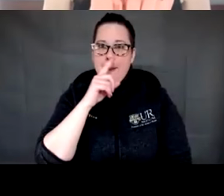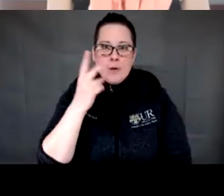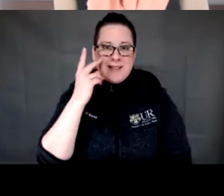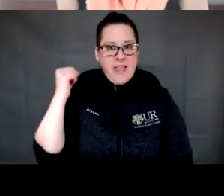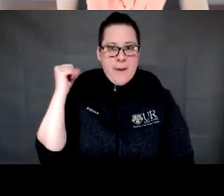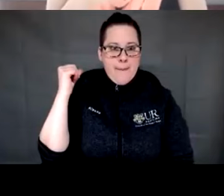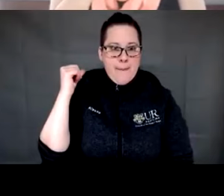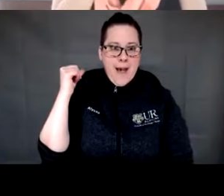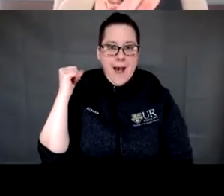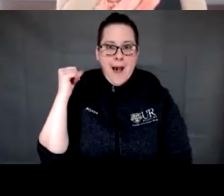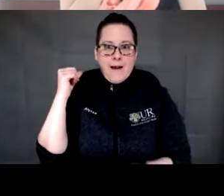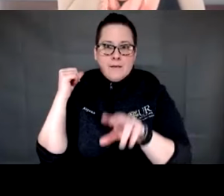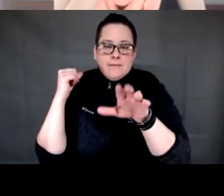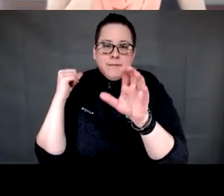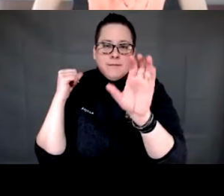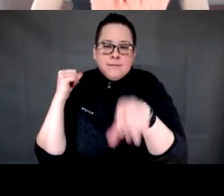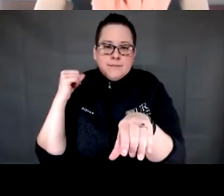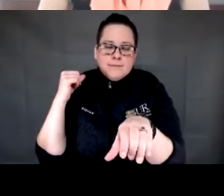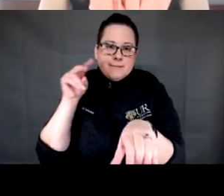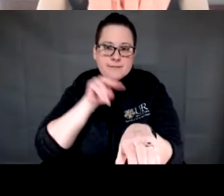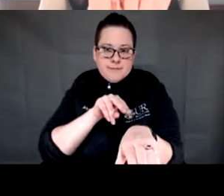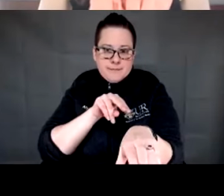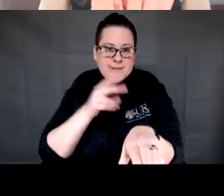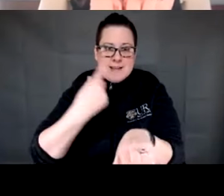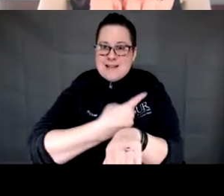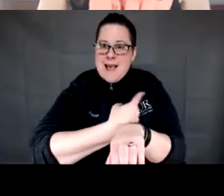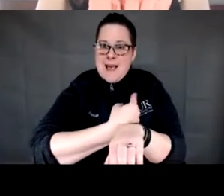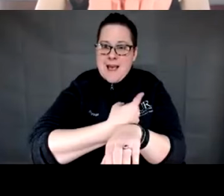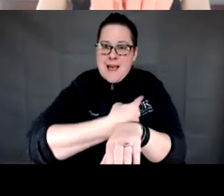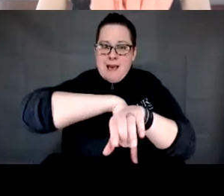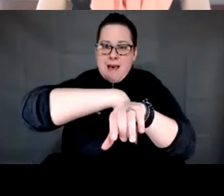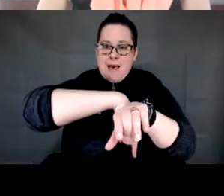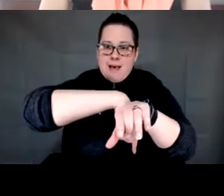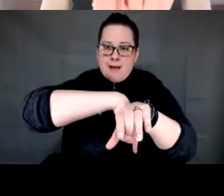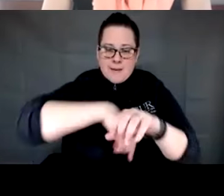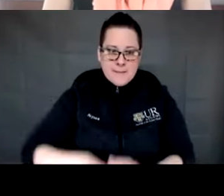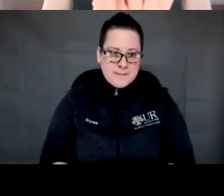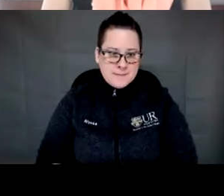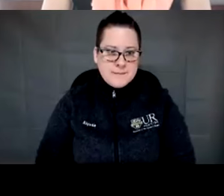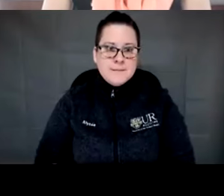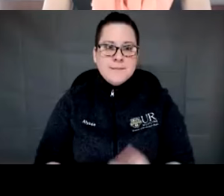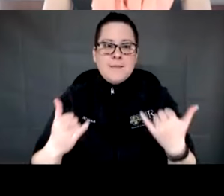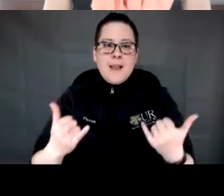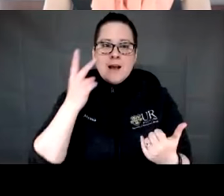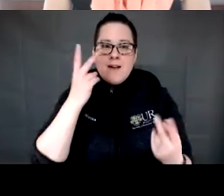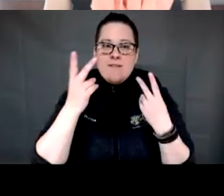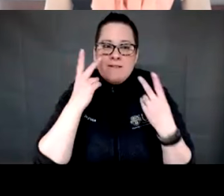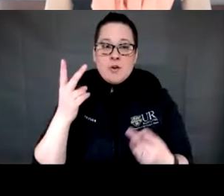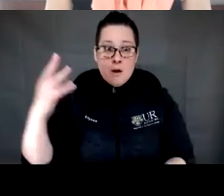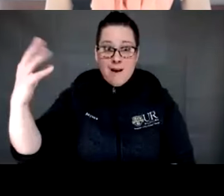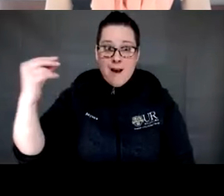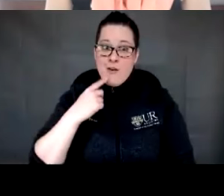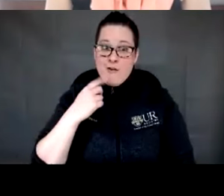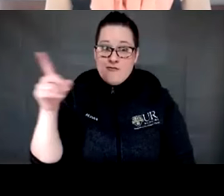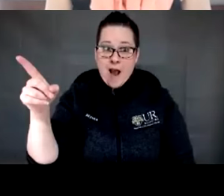of view, this time from the back. Excuse me, you can see its tail hanging down there at the bottom. And now you're going to see a visual stimulus on the right.